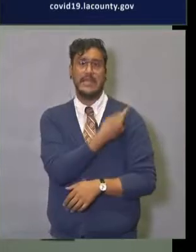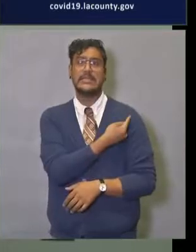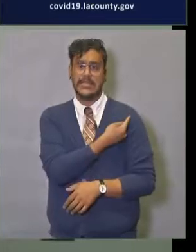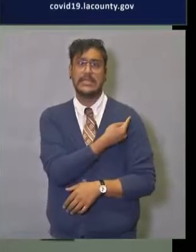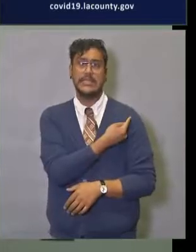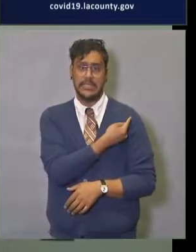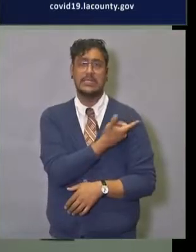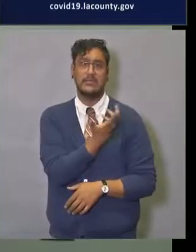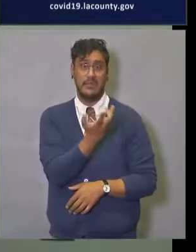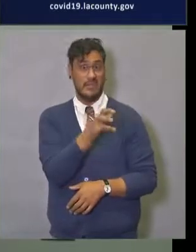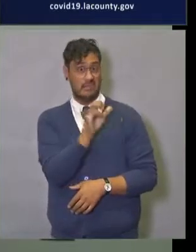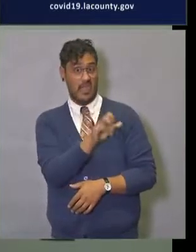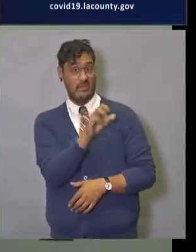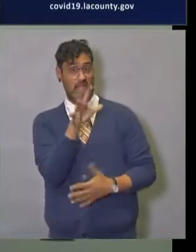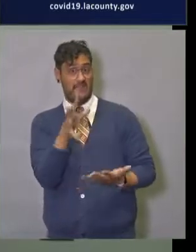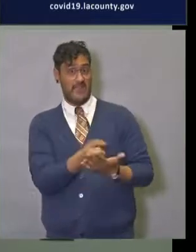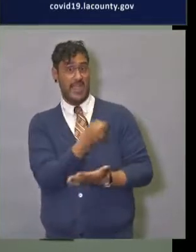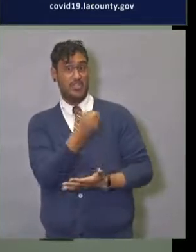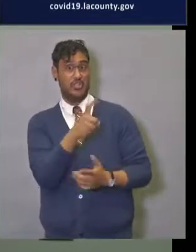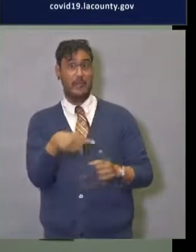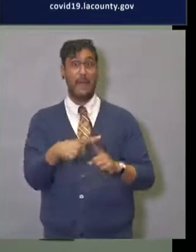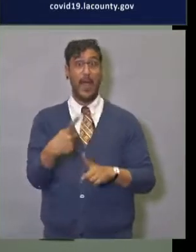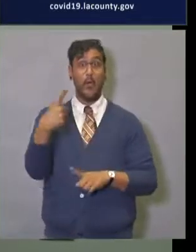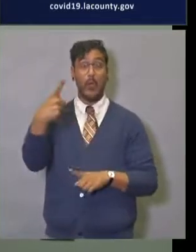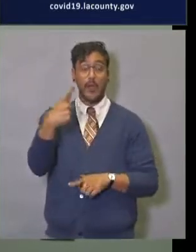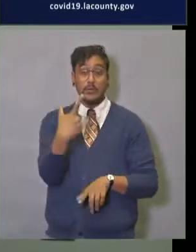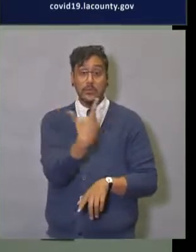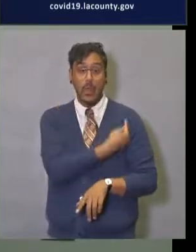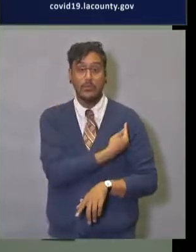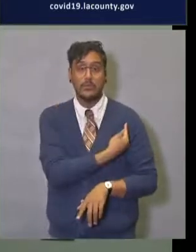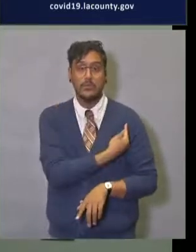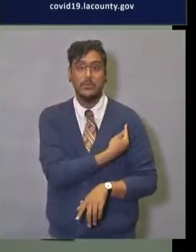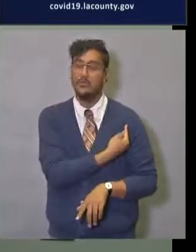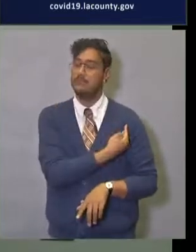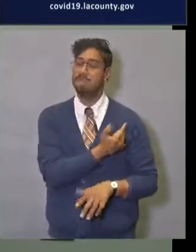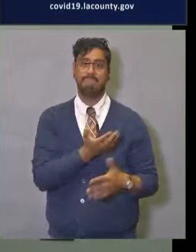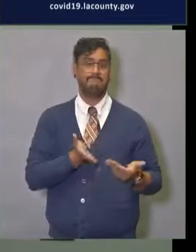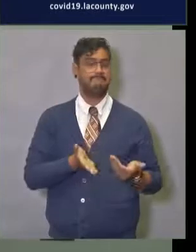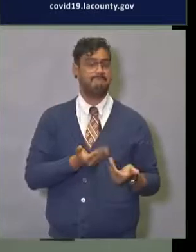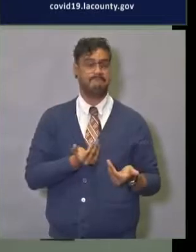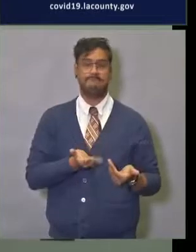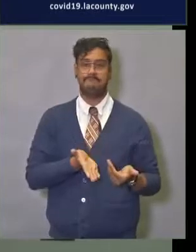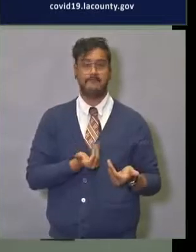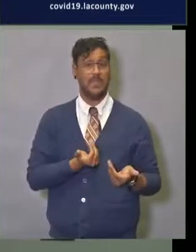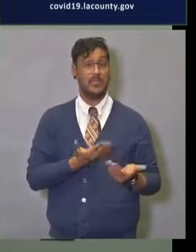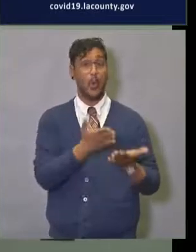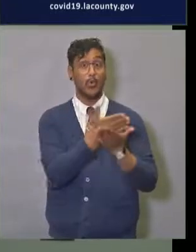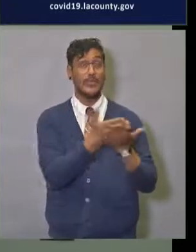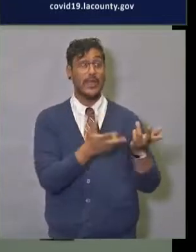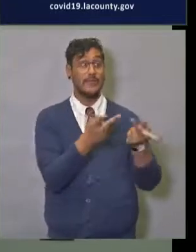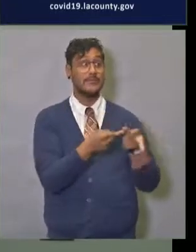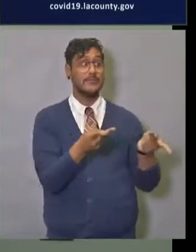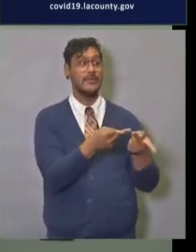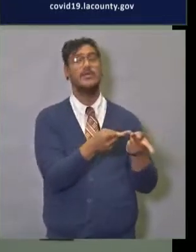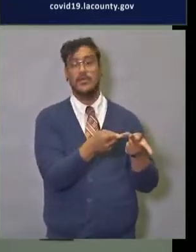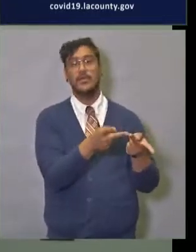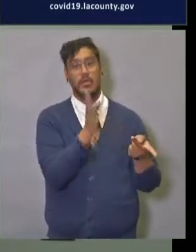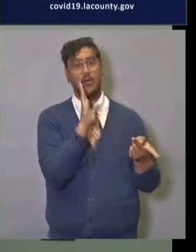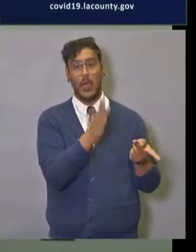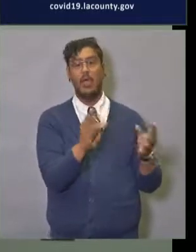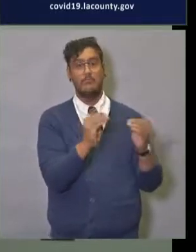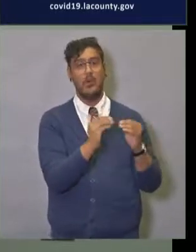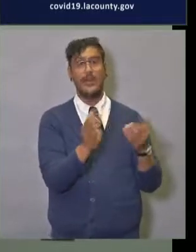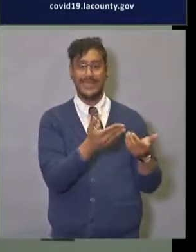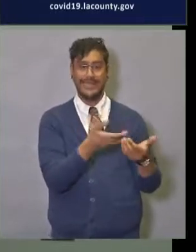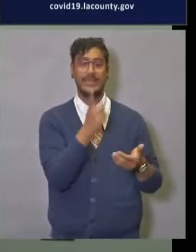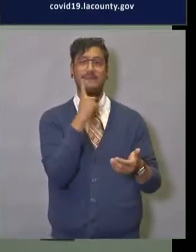have this advantage of being a one-dose vaccine. So obviously there are some settings where it's going to make a lot of sense to